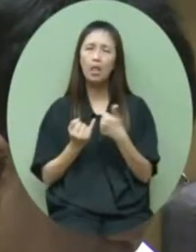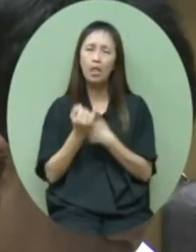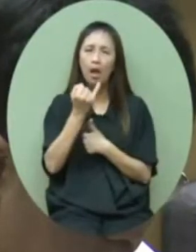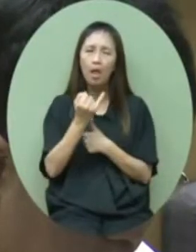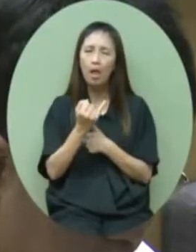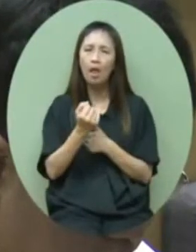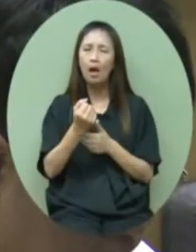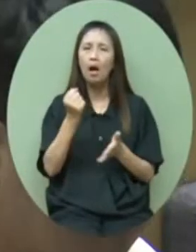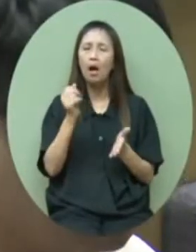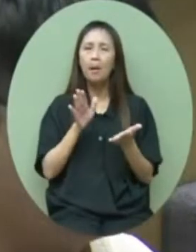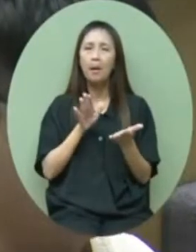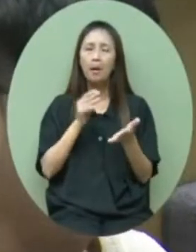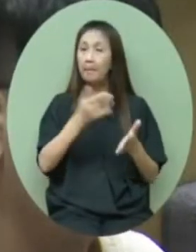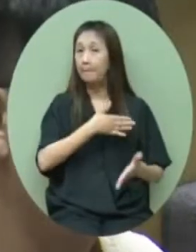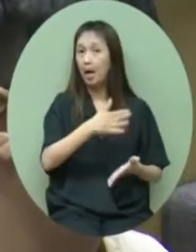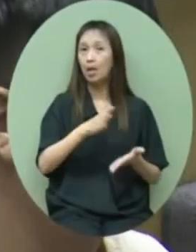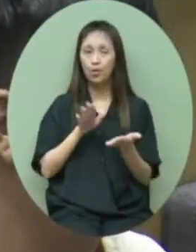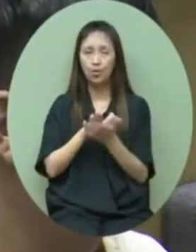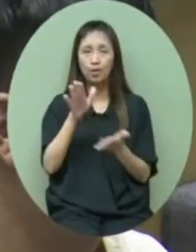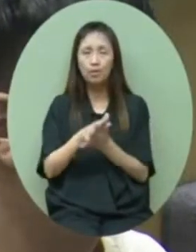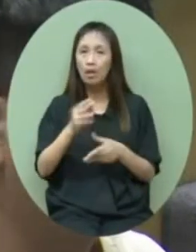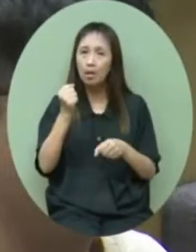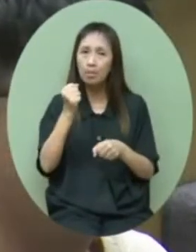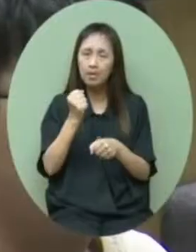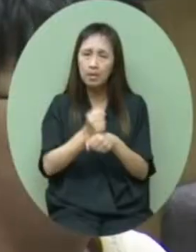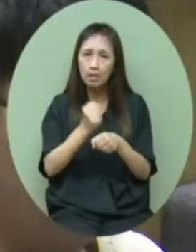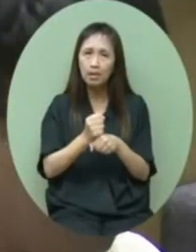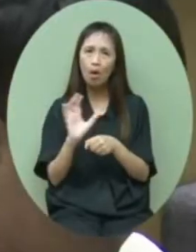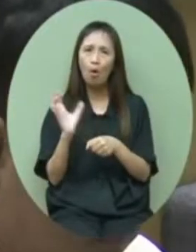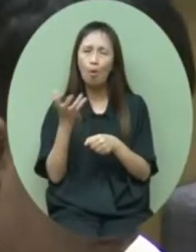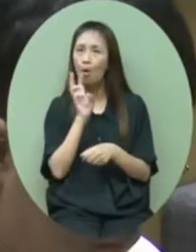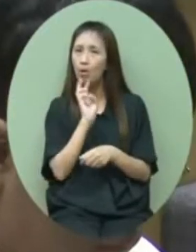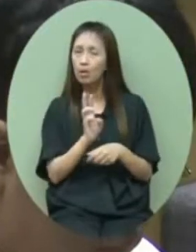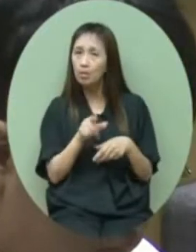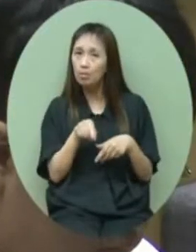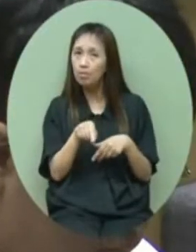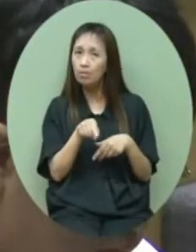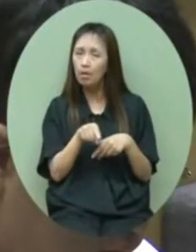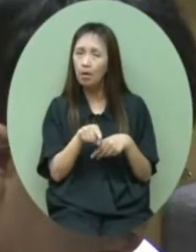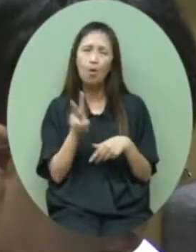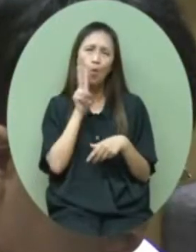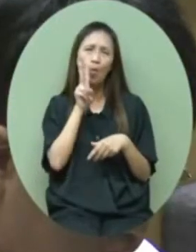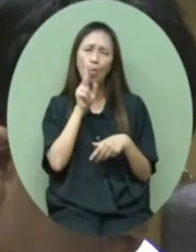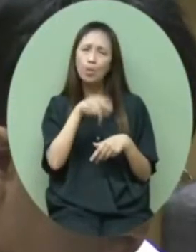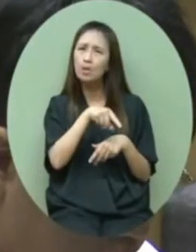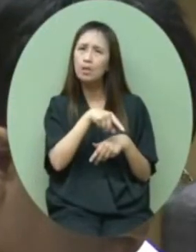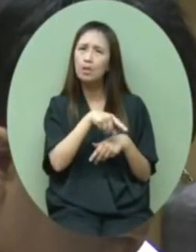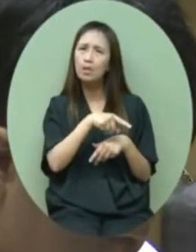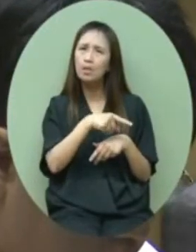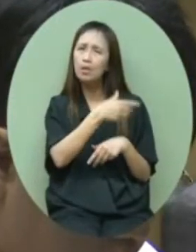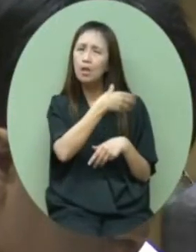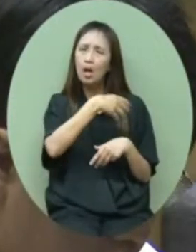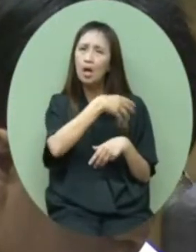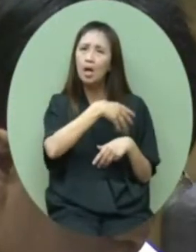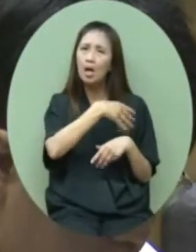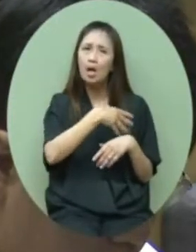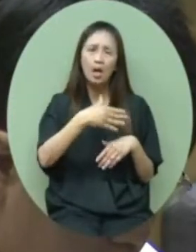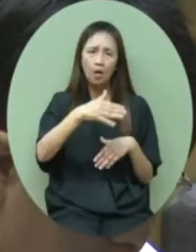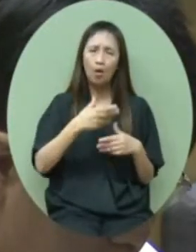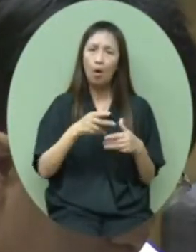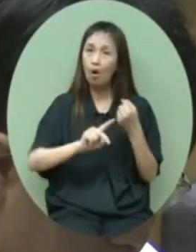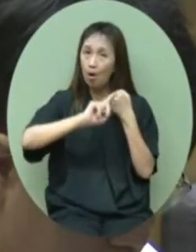that is, the license may be revoked if any act endangering national security is involved.